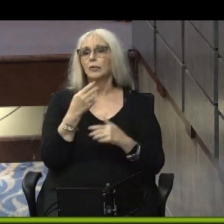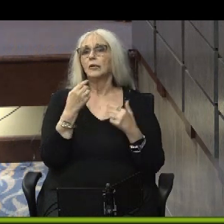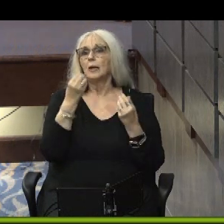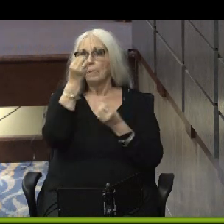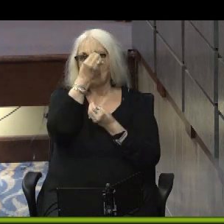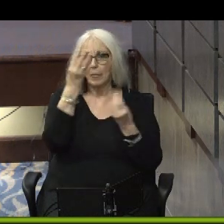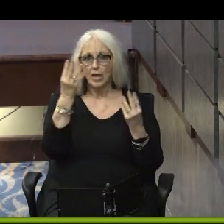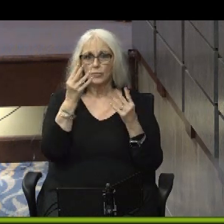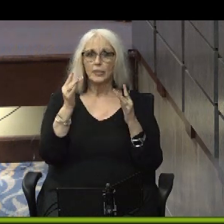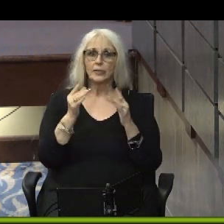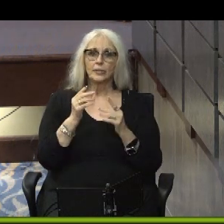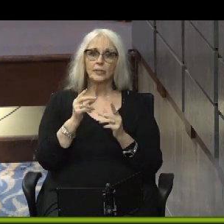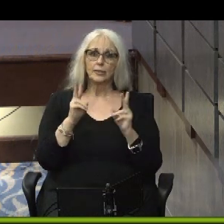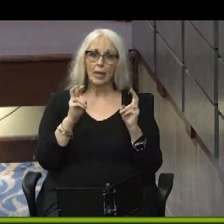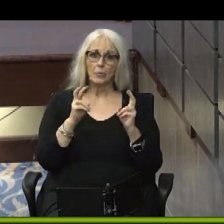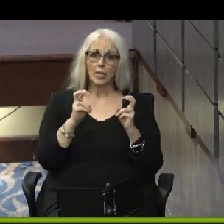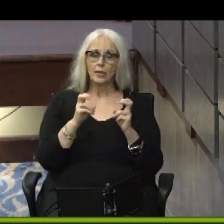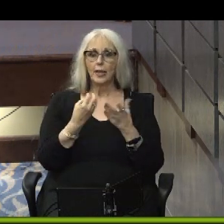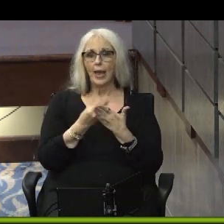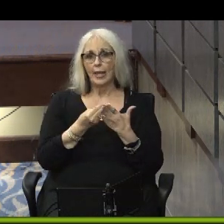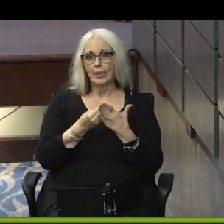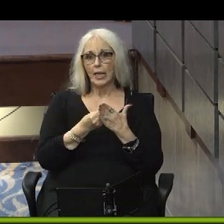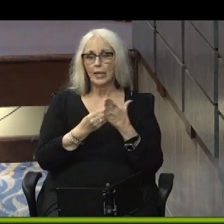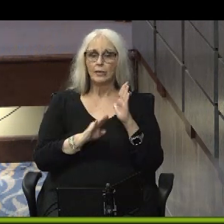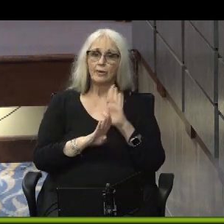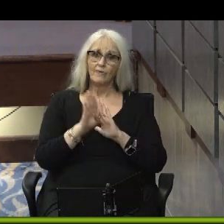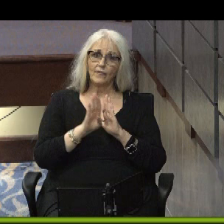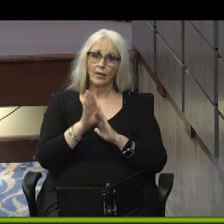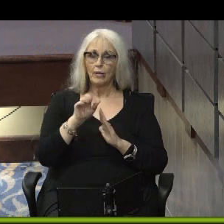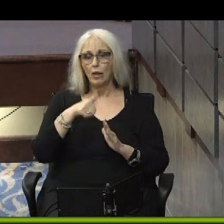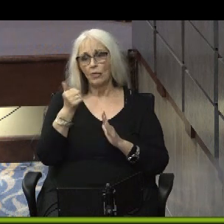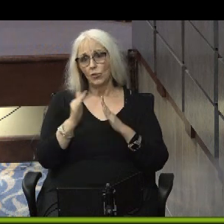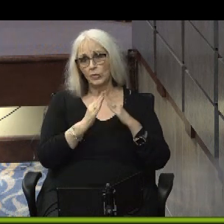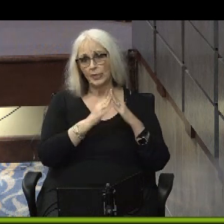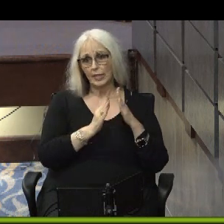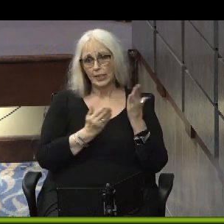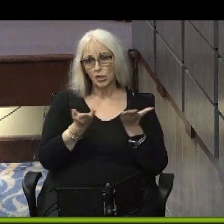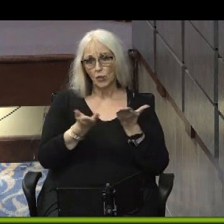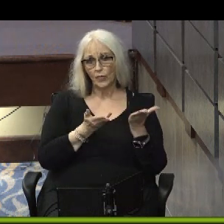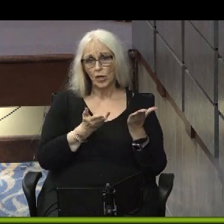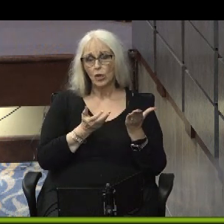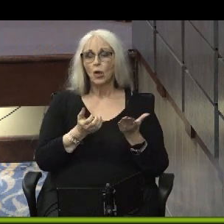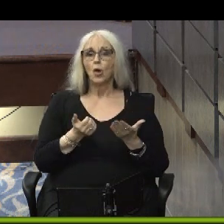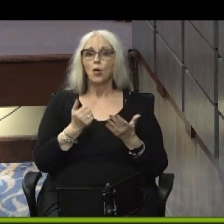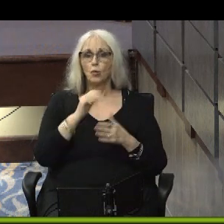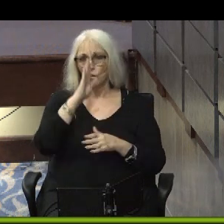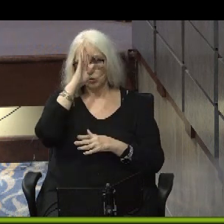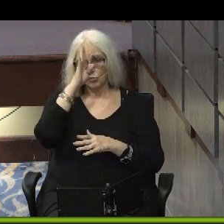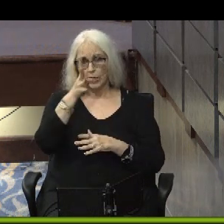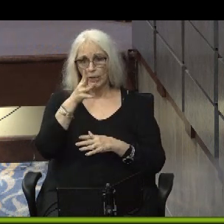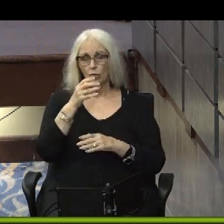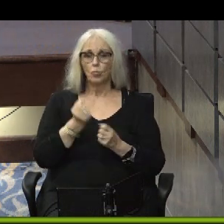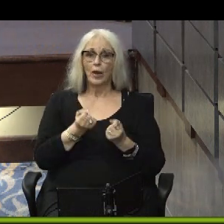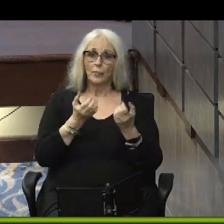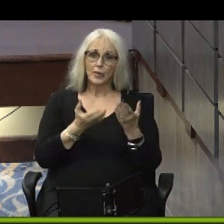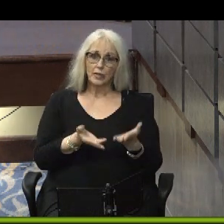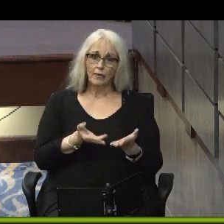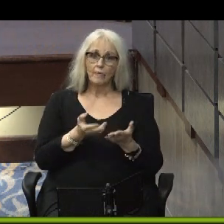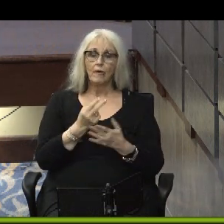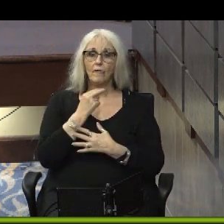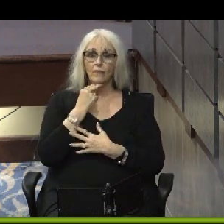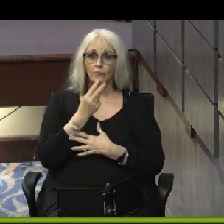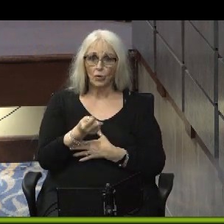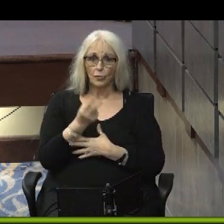include CVB, economic development, and other city services. We'll create recommendations for essential visual, verbal, and